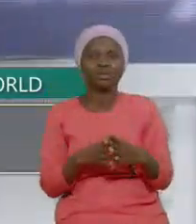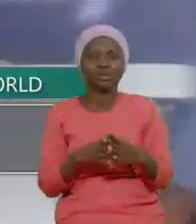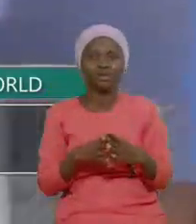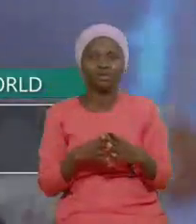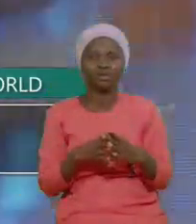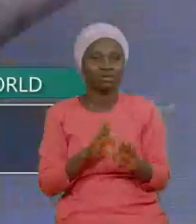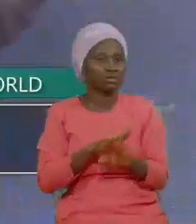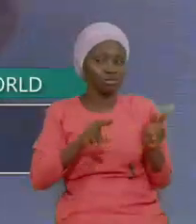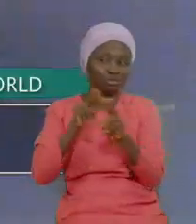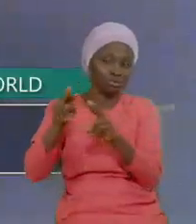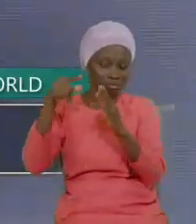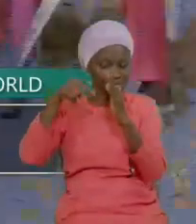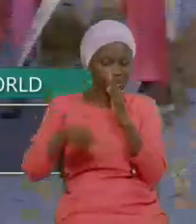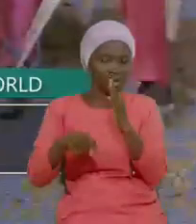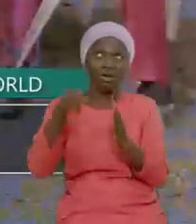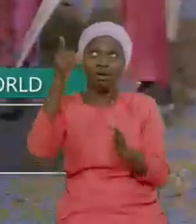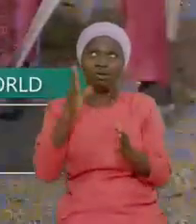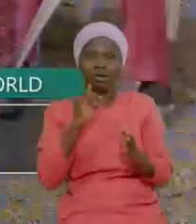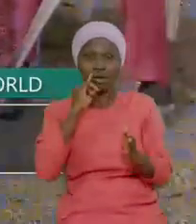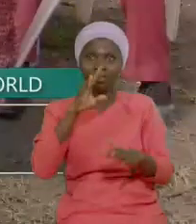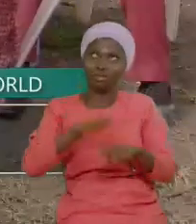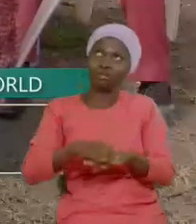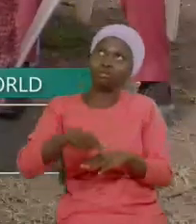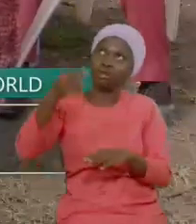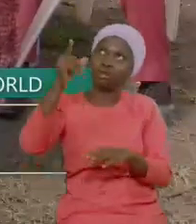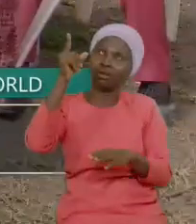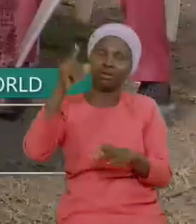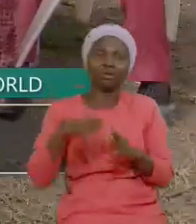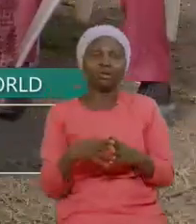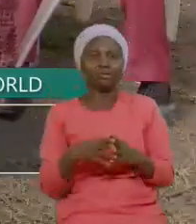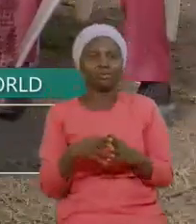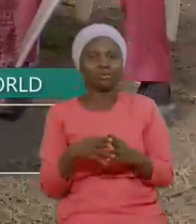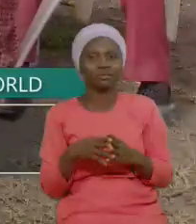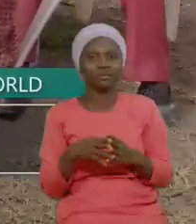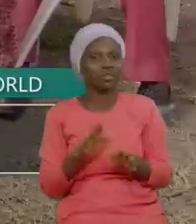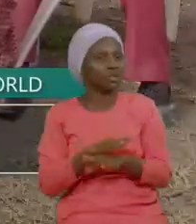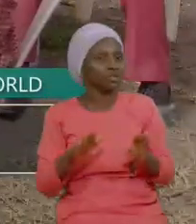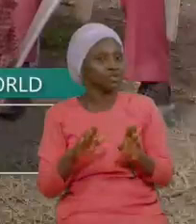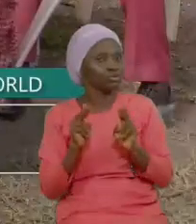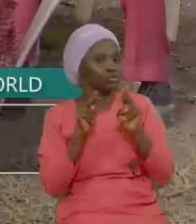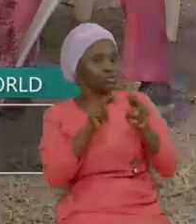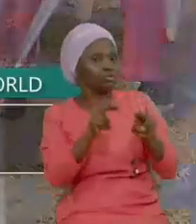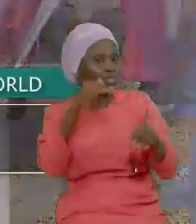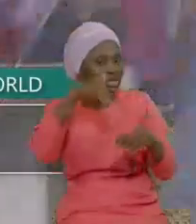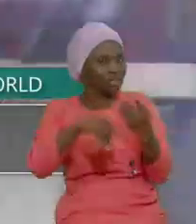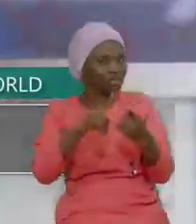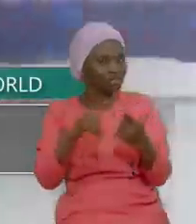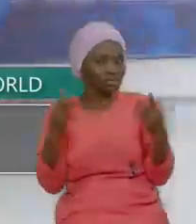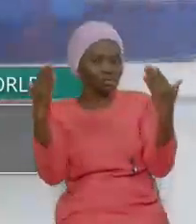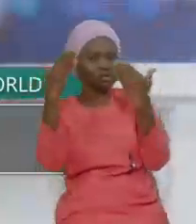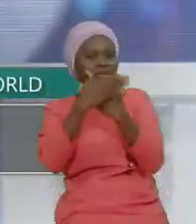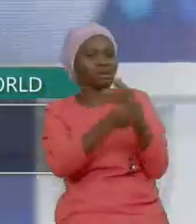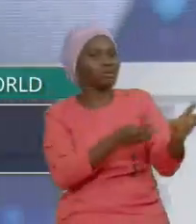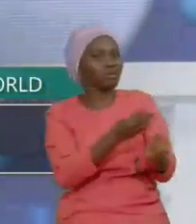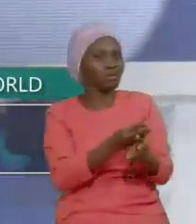Don't look down. God is on high. Don't look into the dark world. God